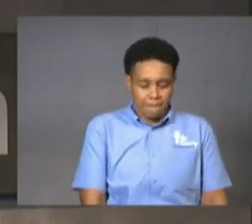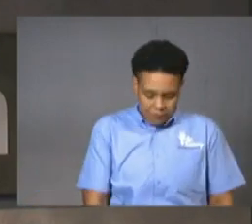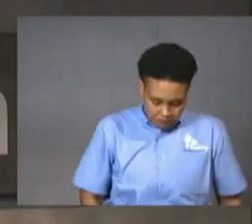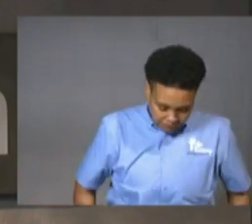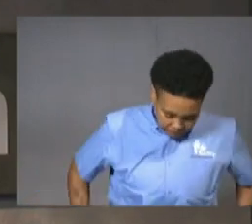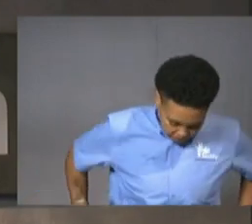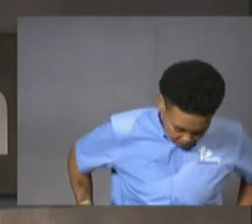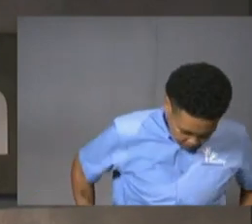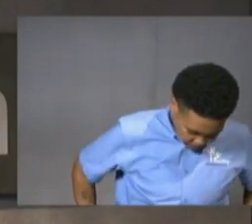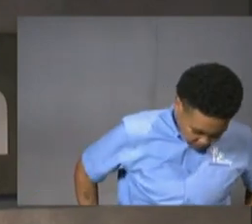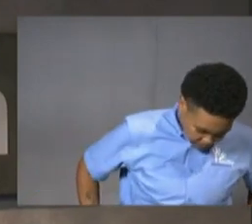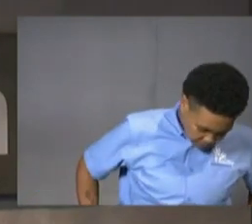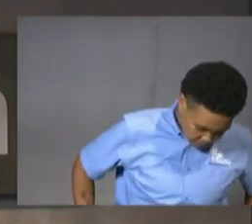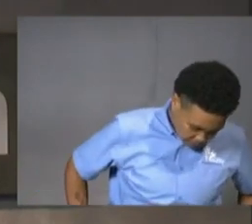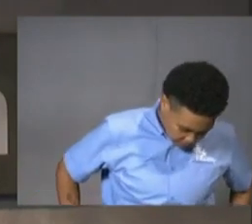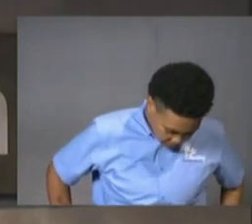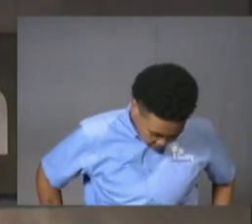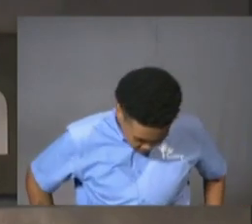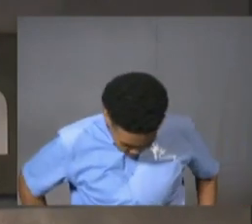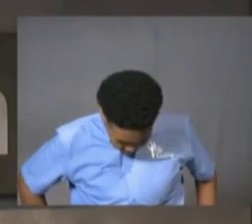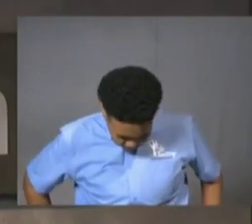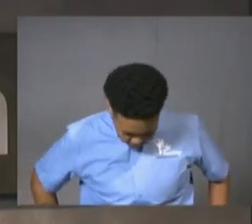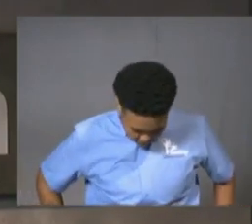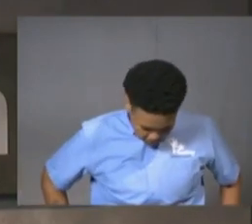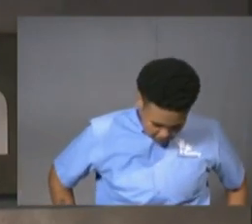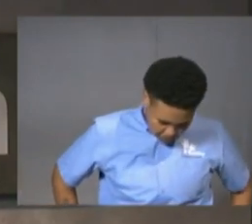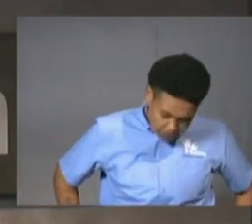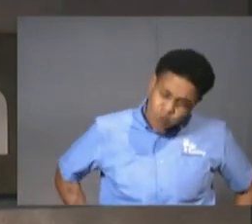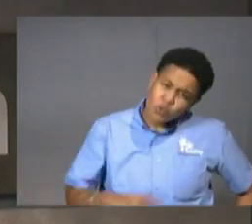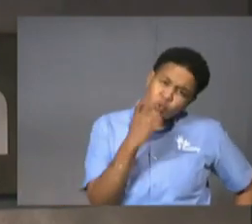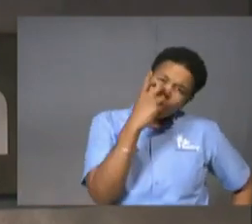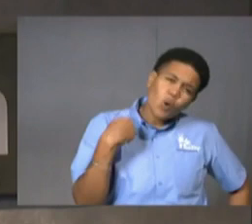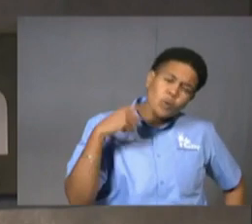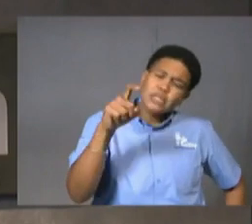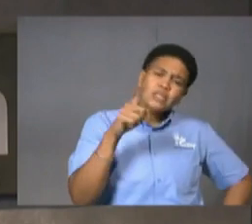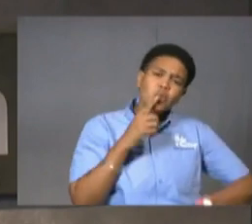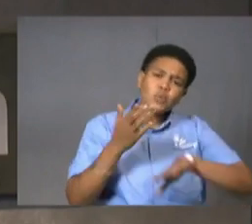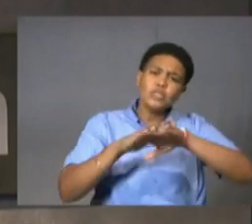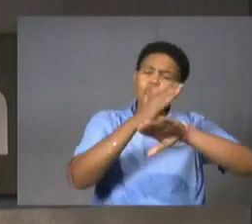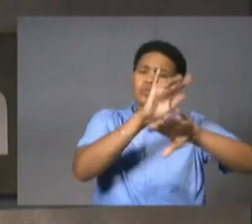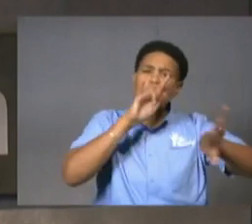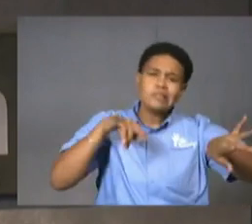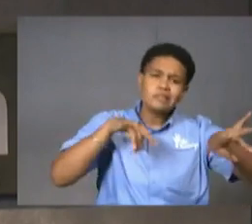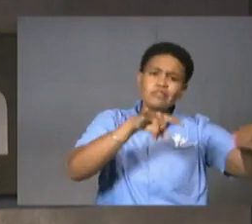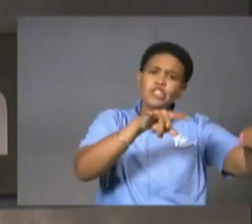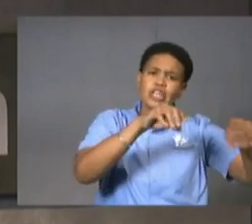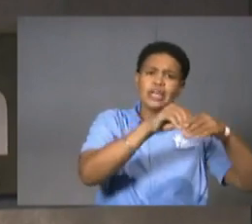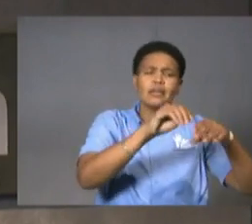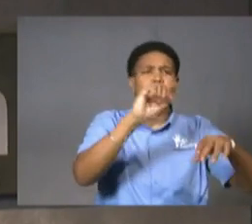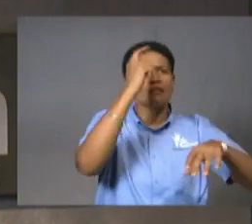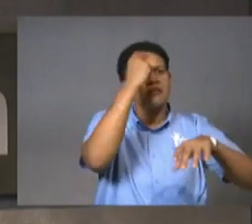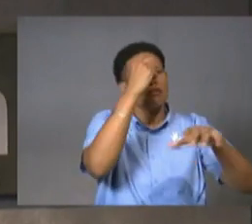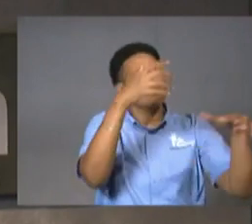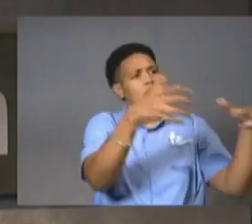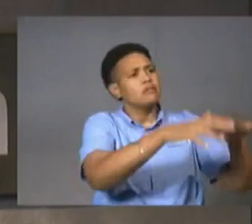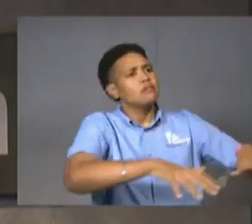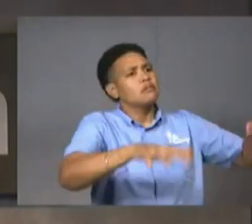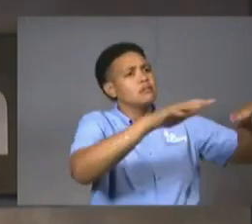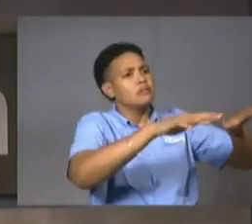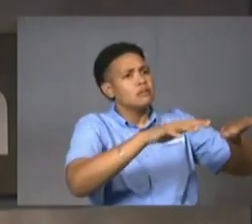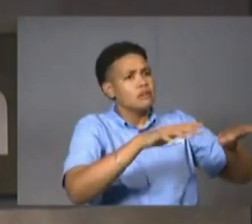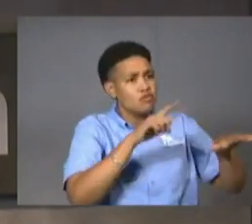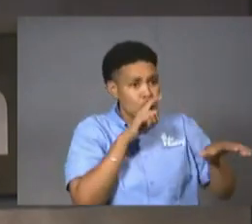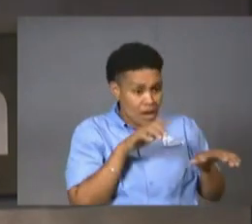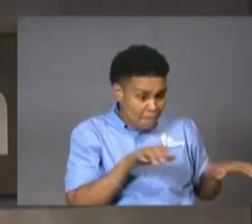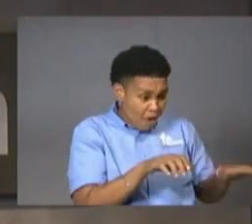sector, and performance-based pay is something that we should be pursued. In terms of the ministers, I don't know how we